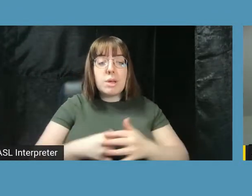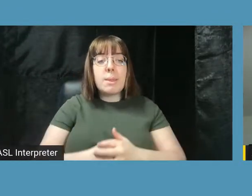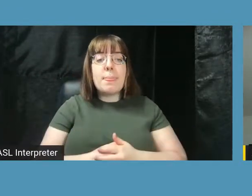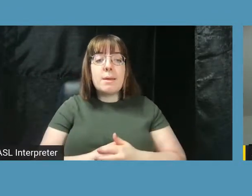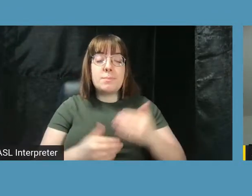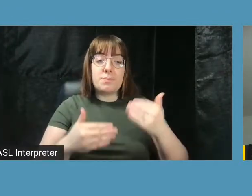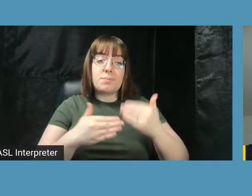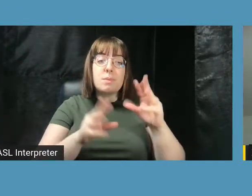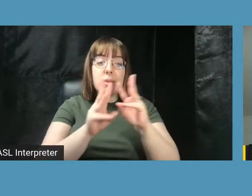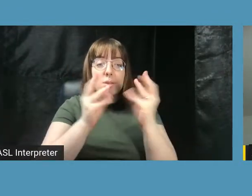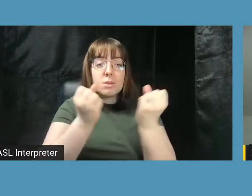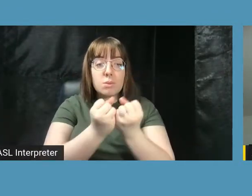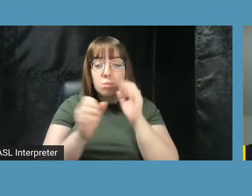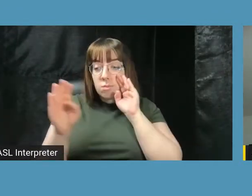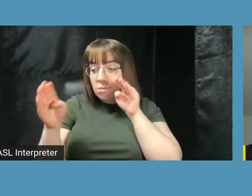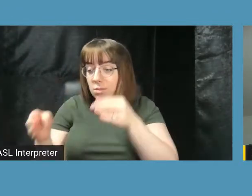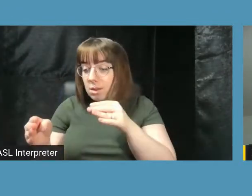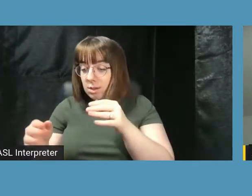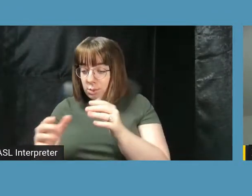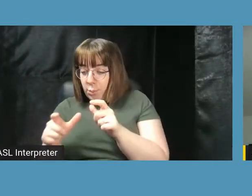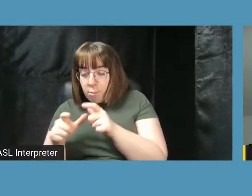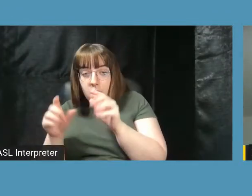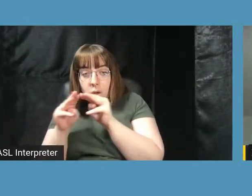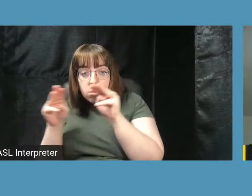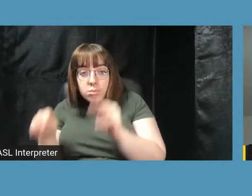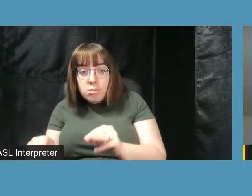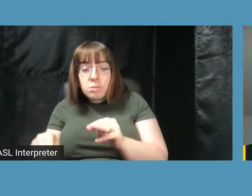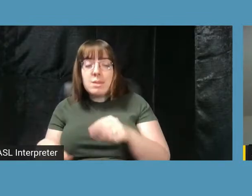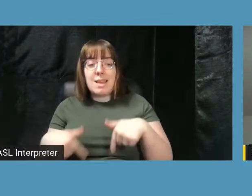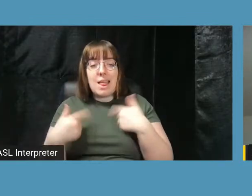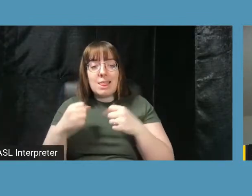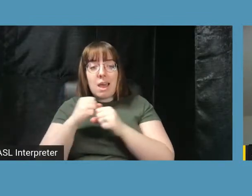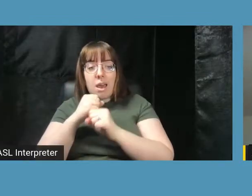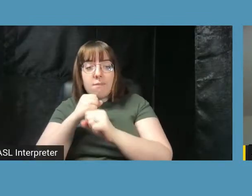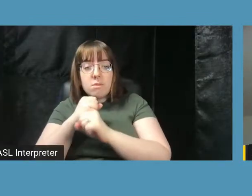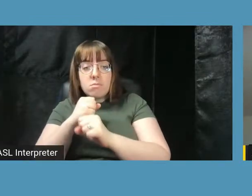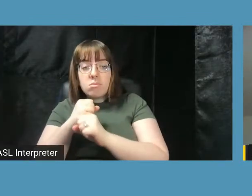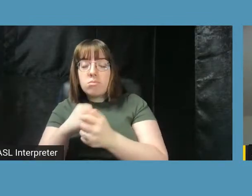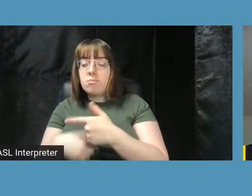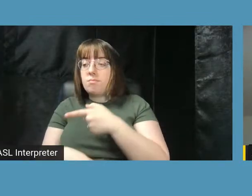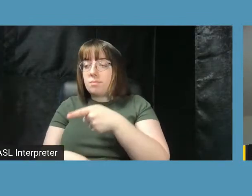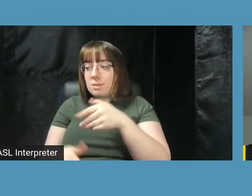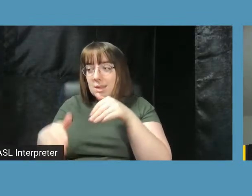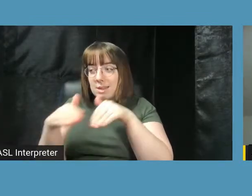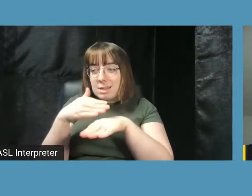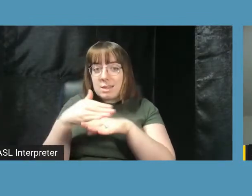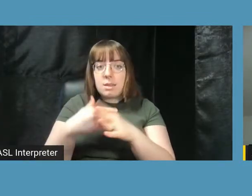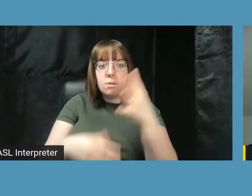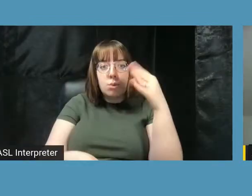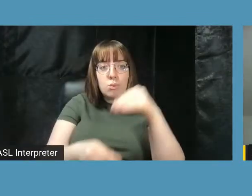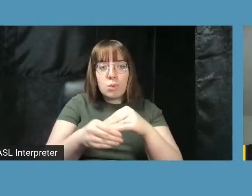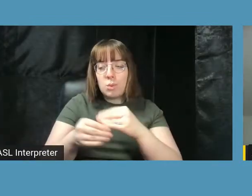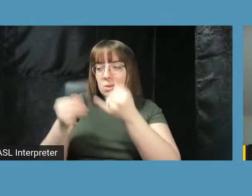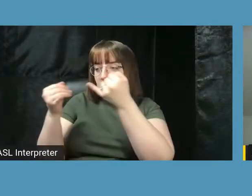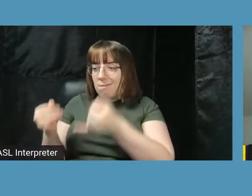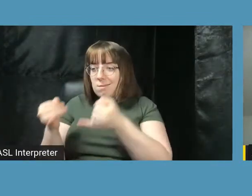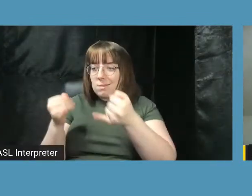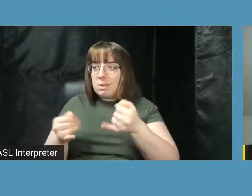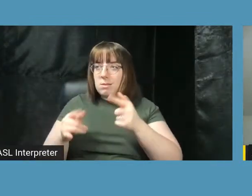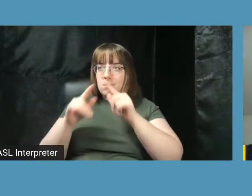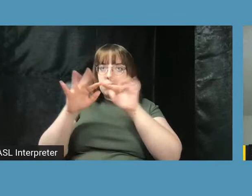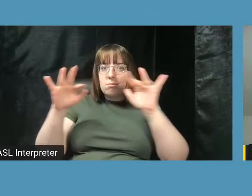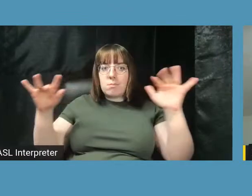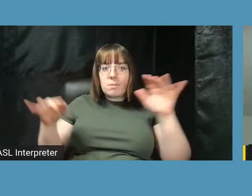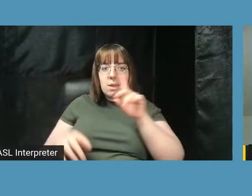that small museums can ensure that live streamed and video programming are accessible to and inclusive of individuals of all